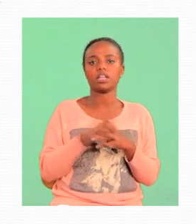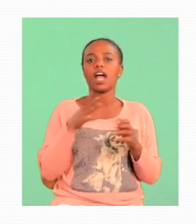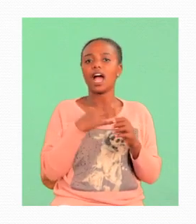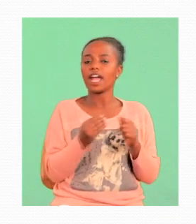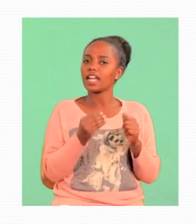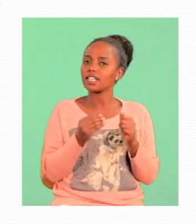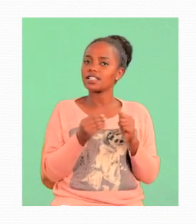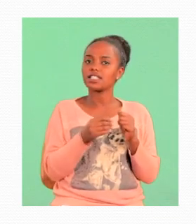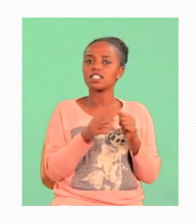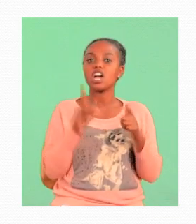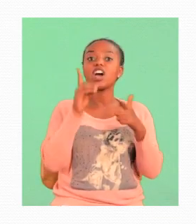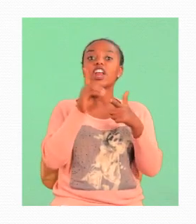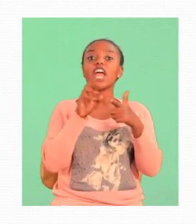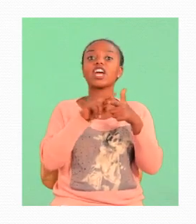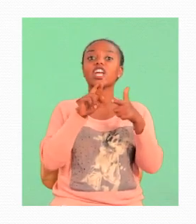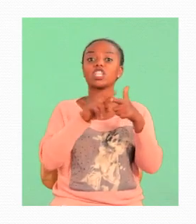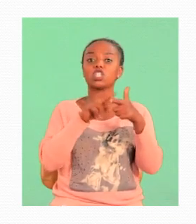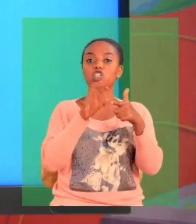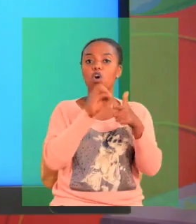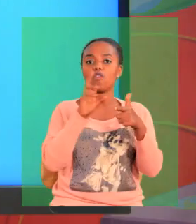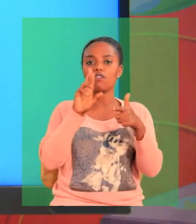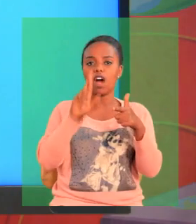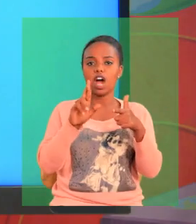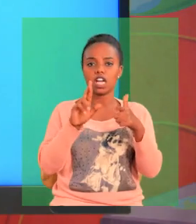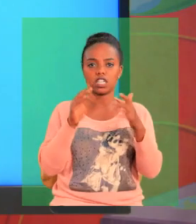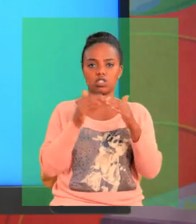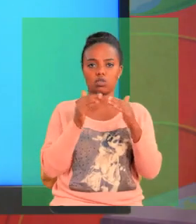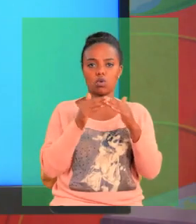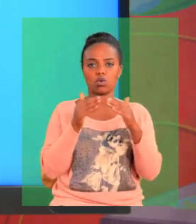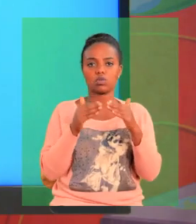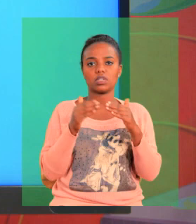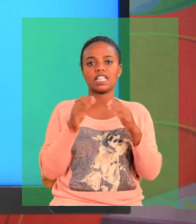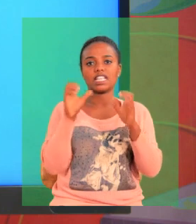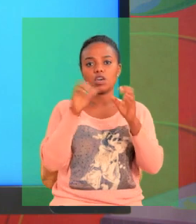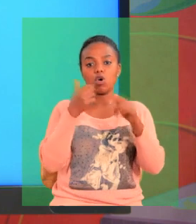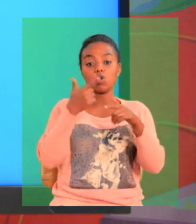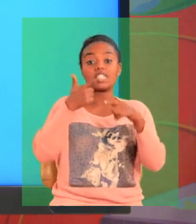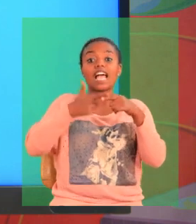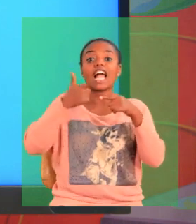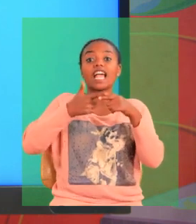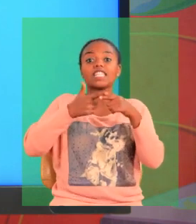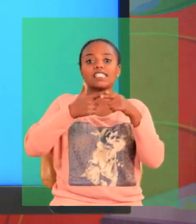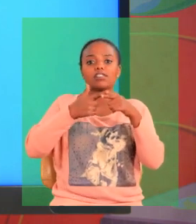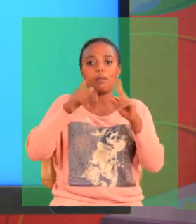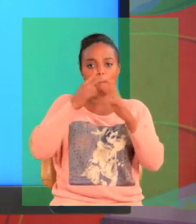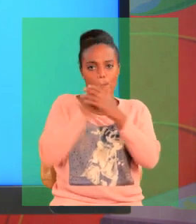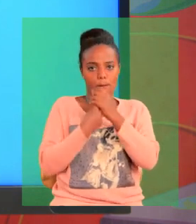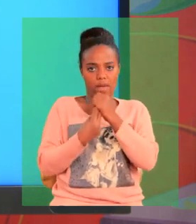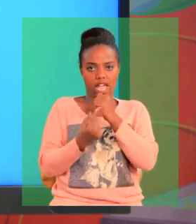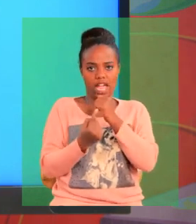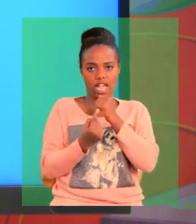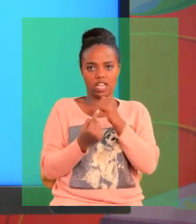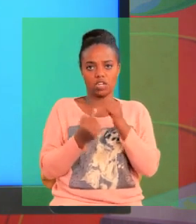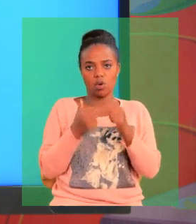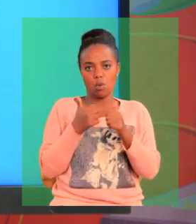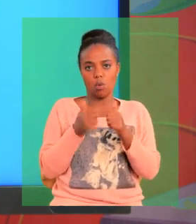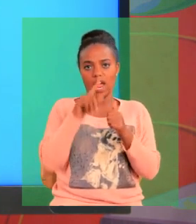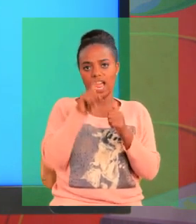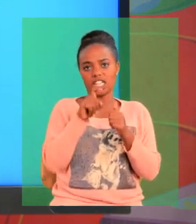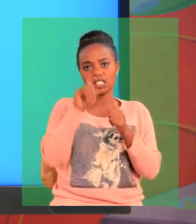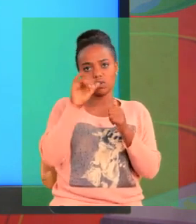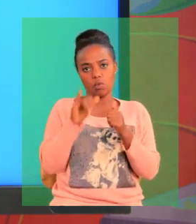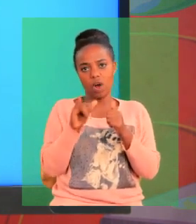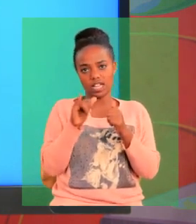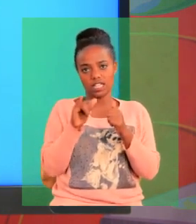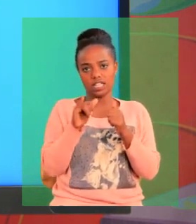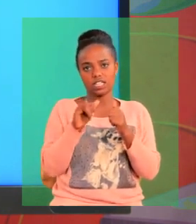And the range of R is simply it is the set of the second ordered pair where xy is element of